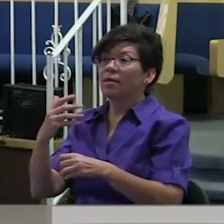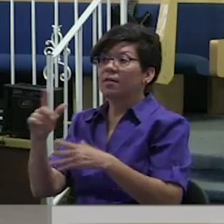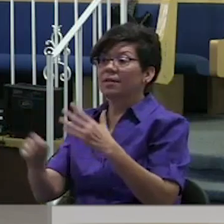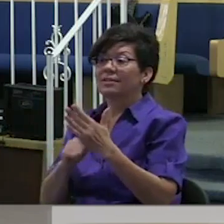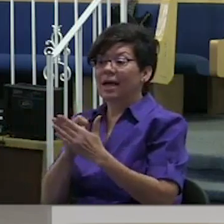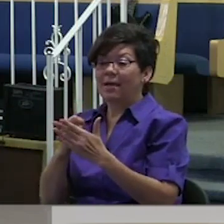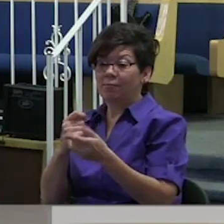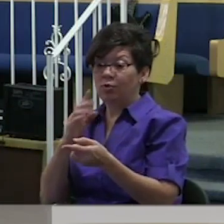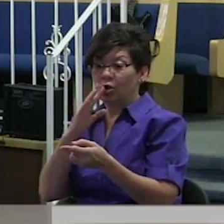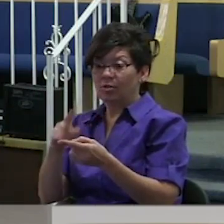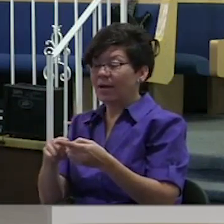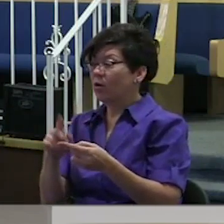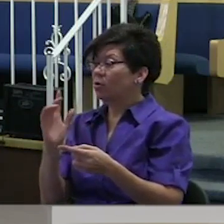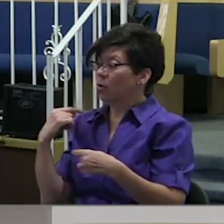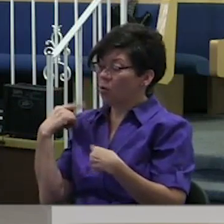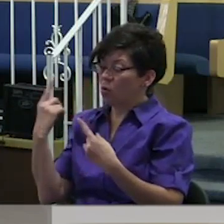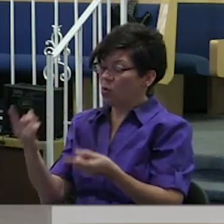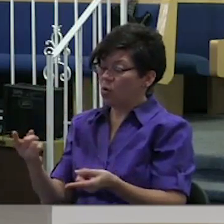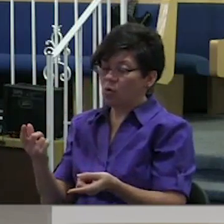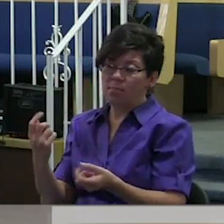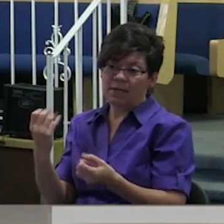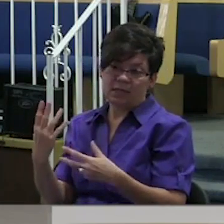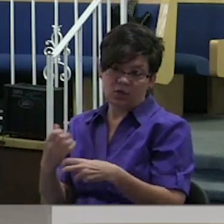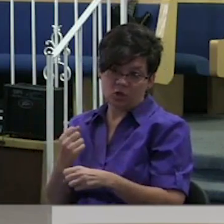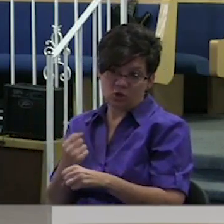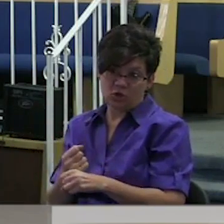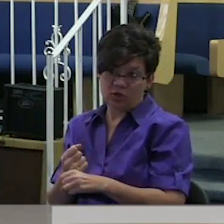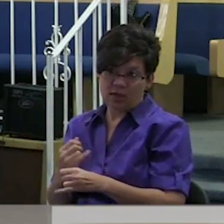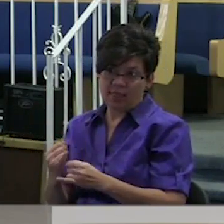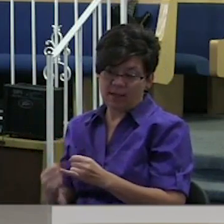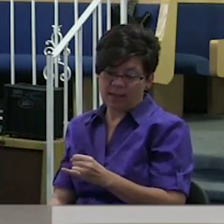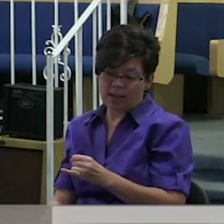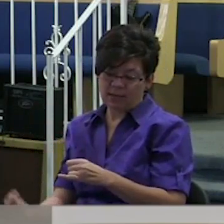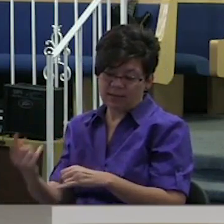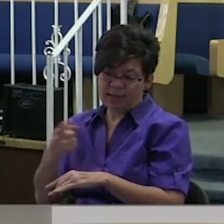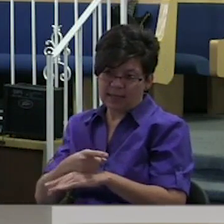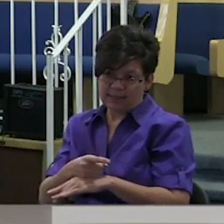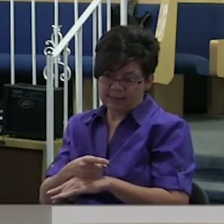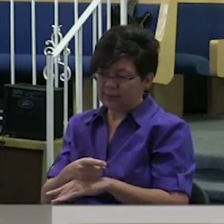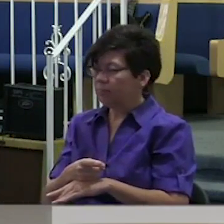talked about over the ages, the last days.